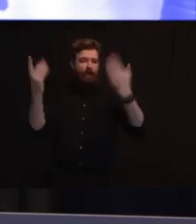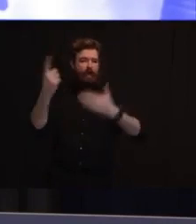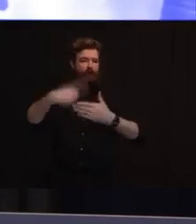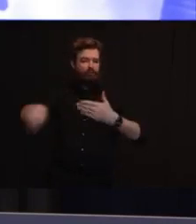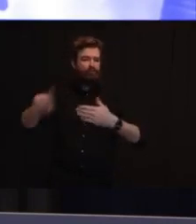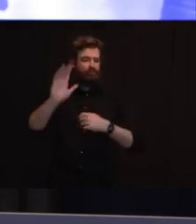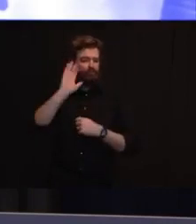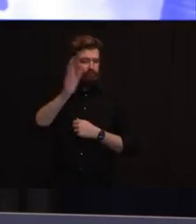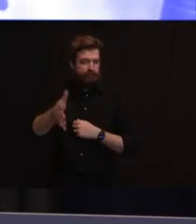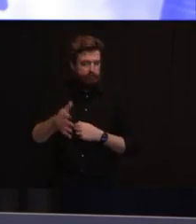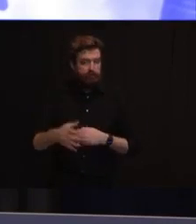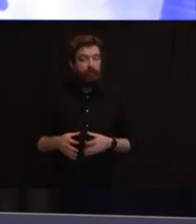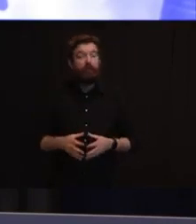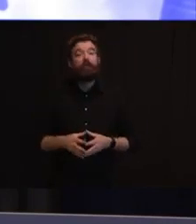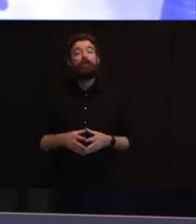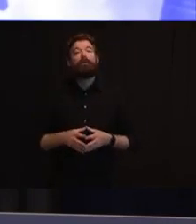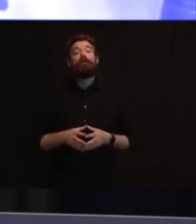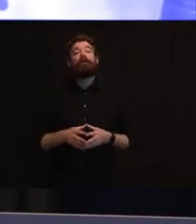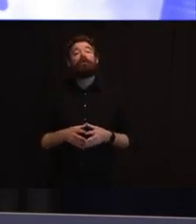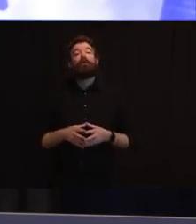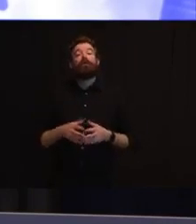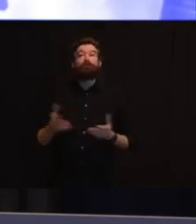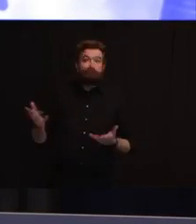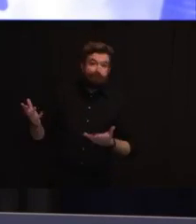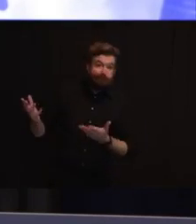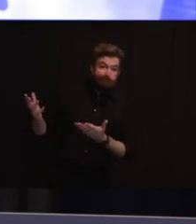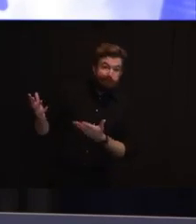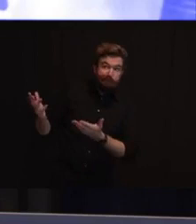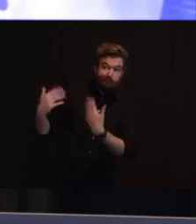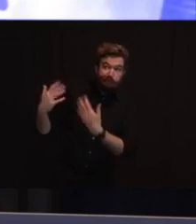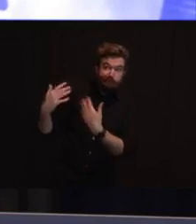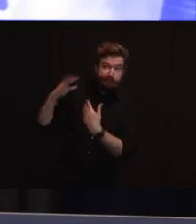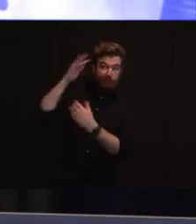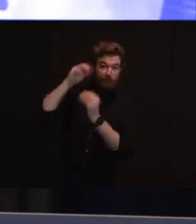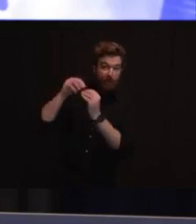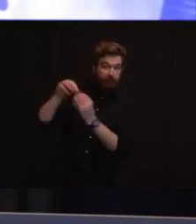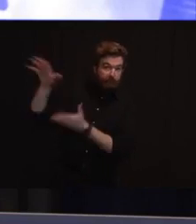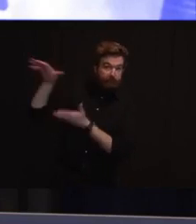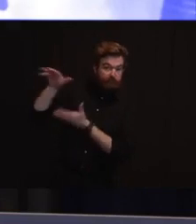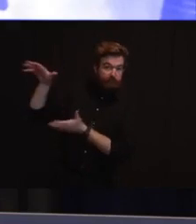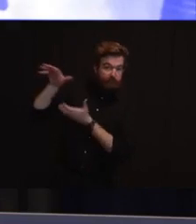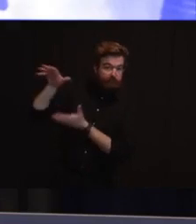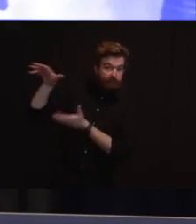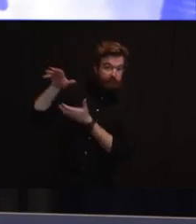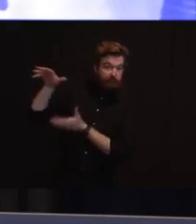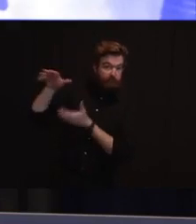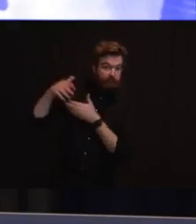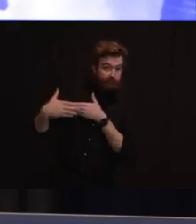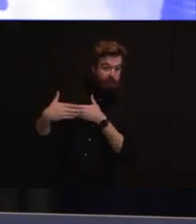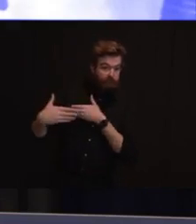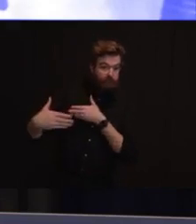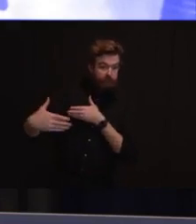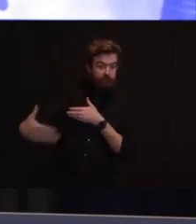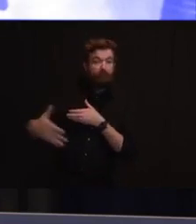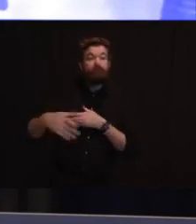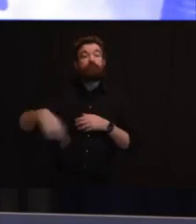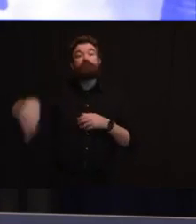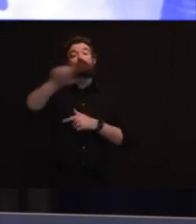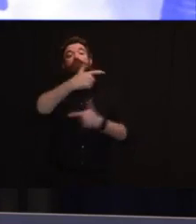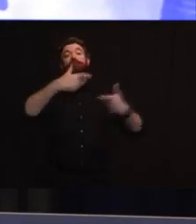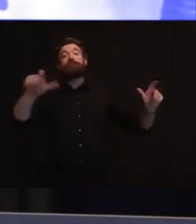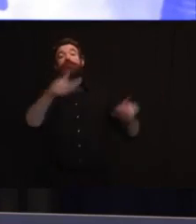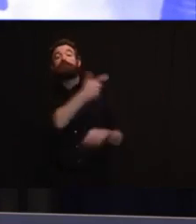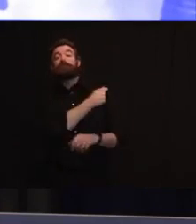becomes available in the coming weeks and months, the state's megasites will serve as vaccination hubs as we continue